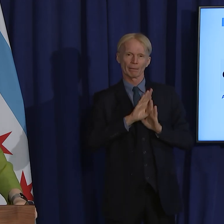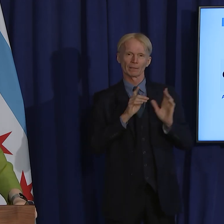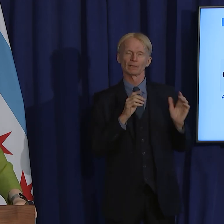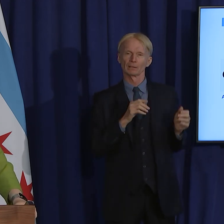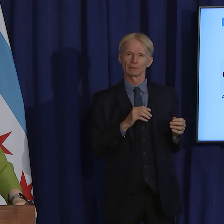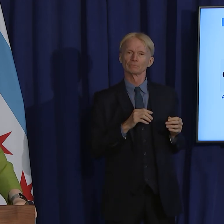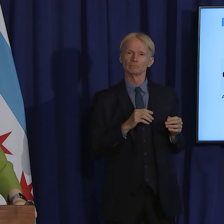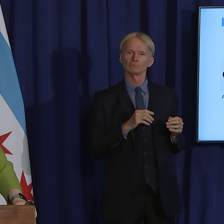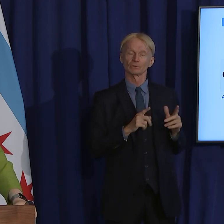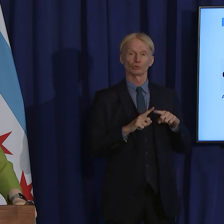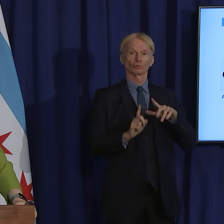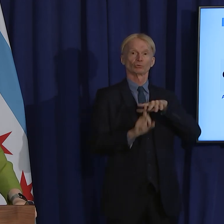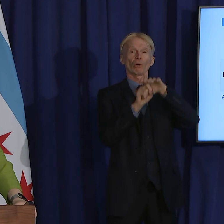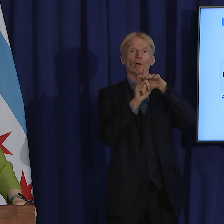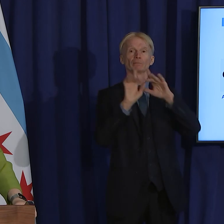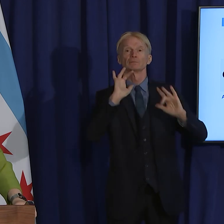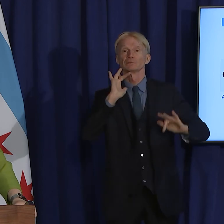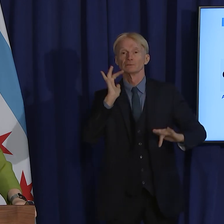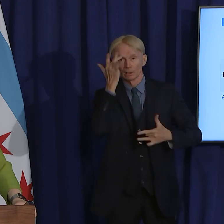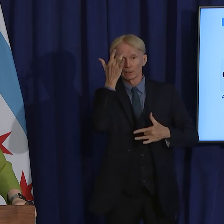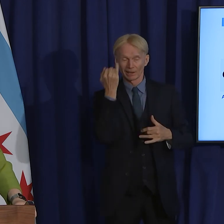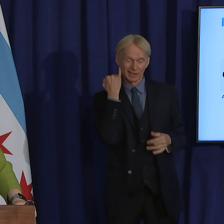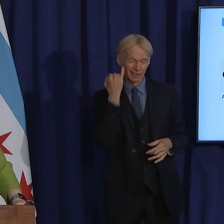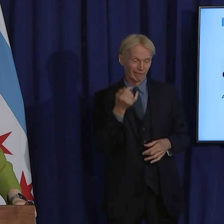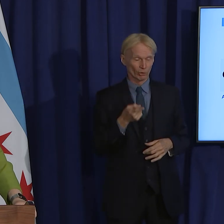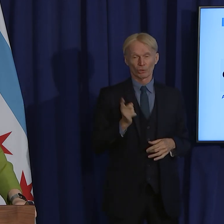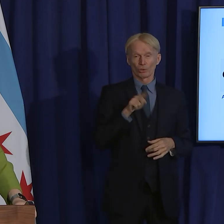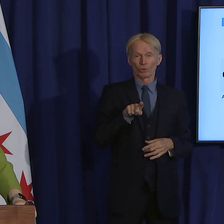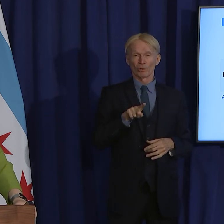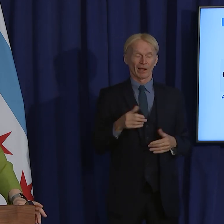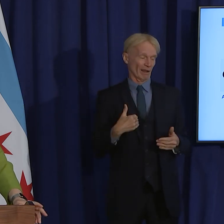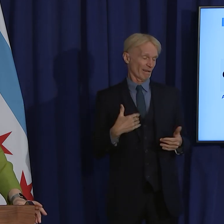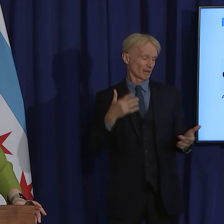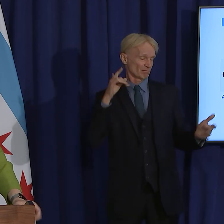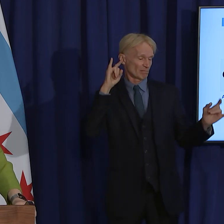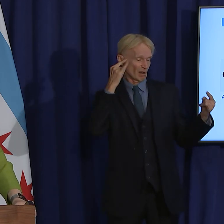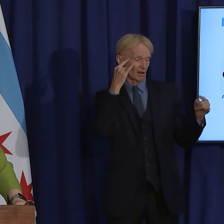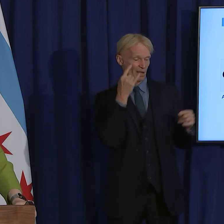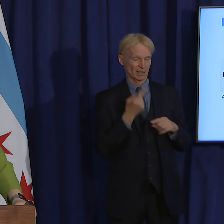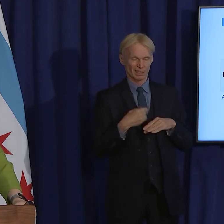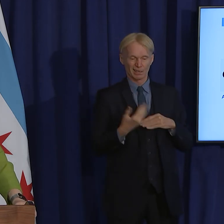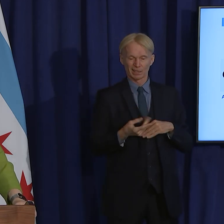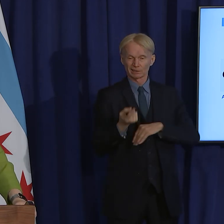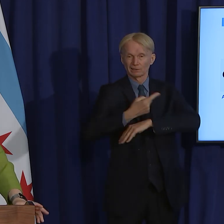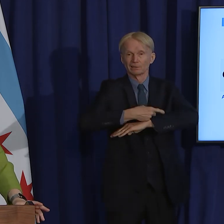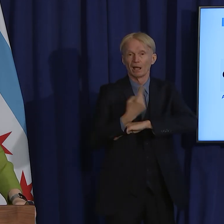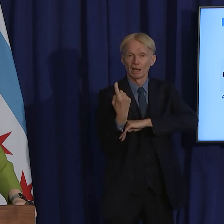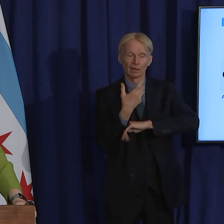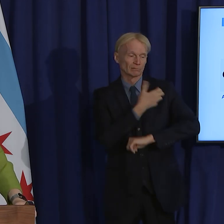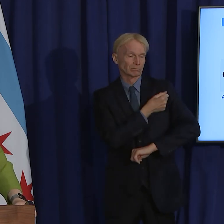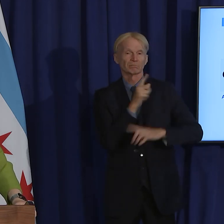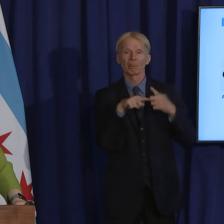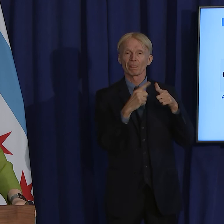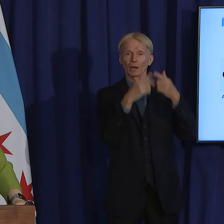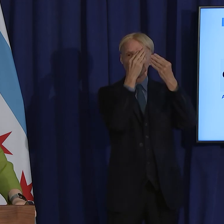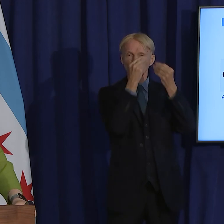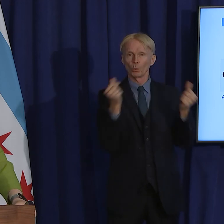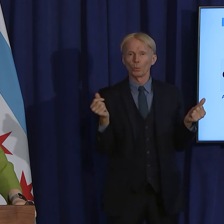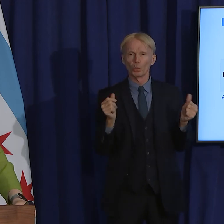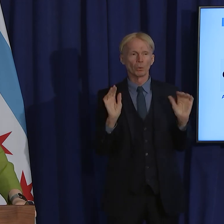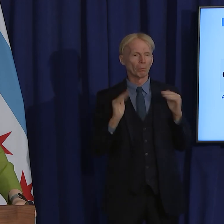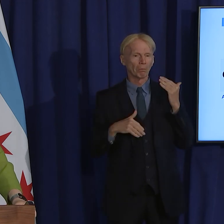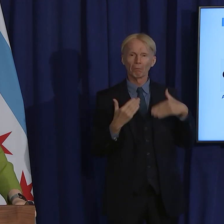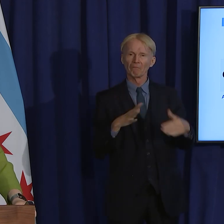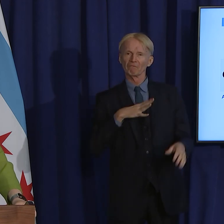up. And so if people had a headache in the day right after they got vaccinated and it went away, I would not have